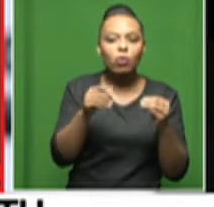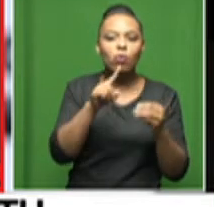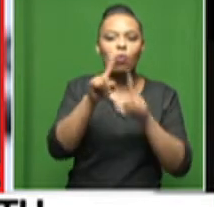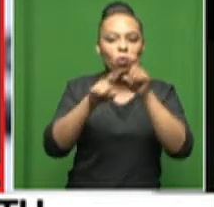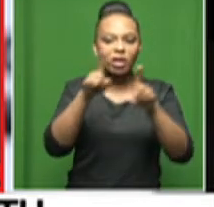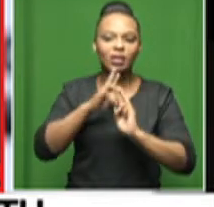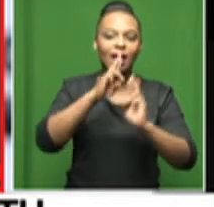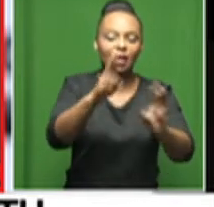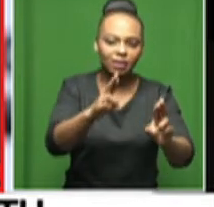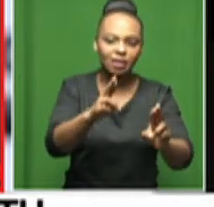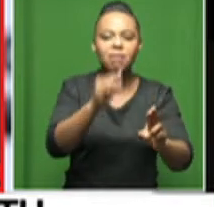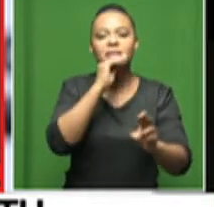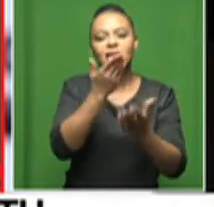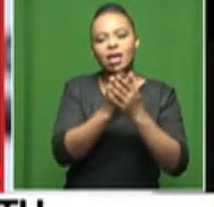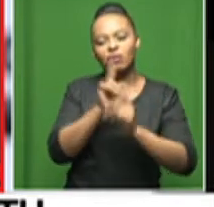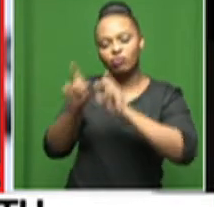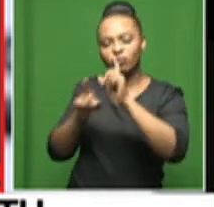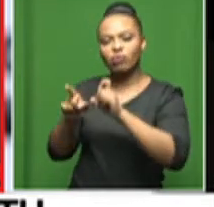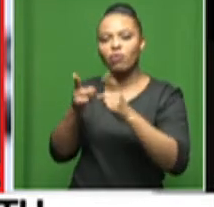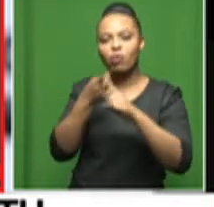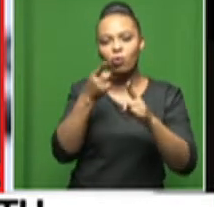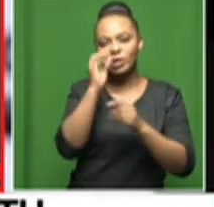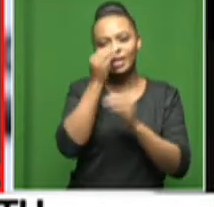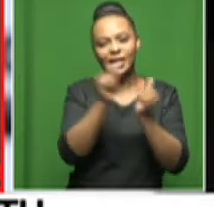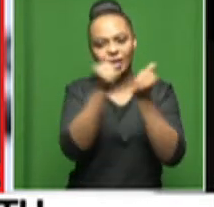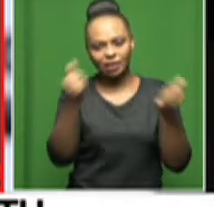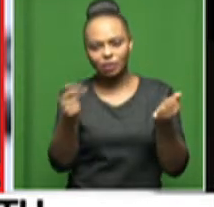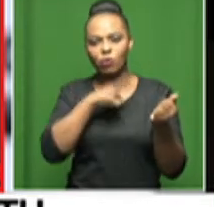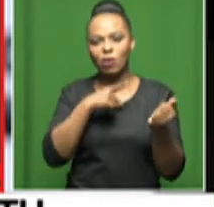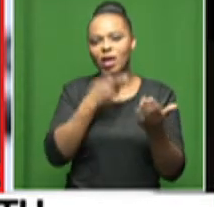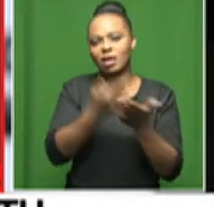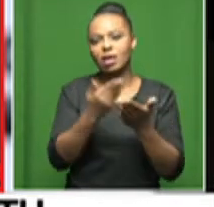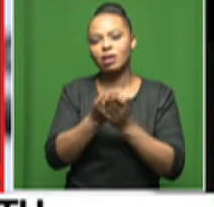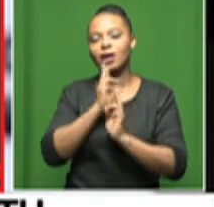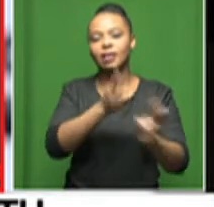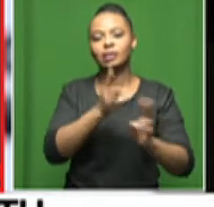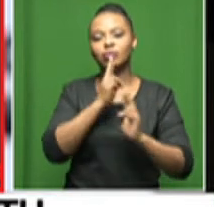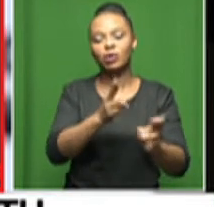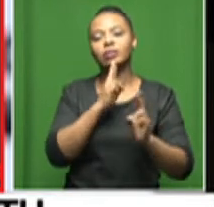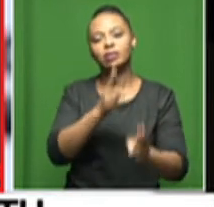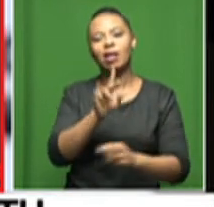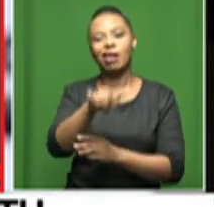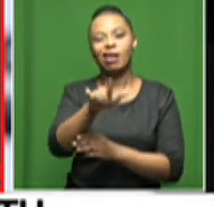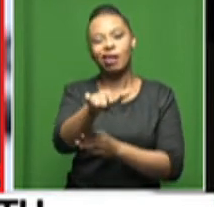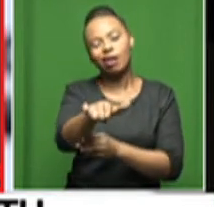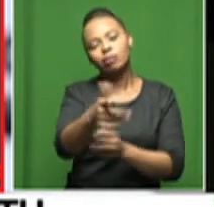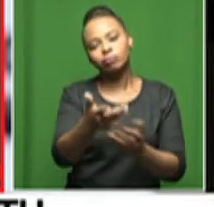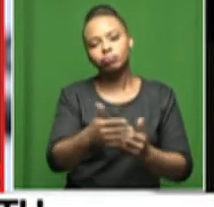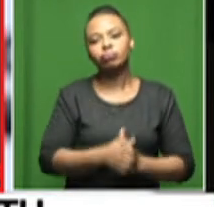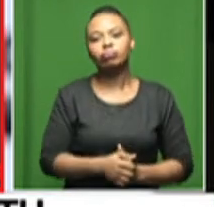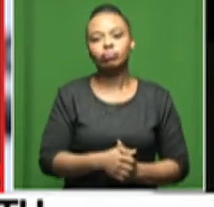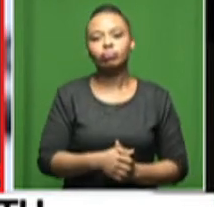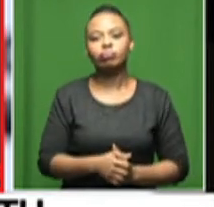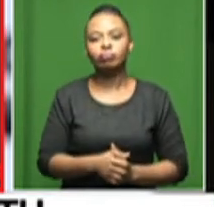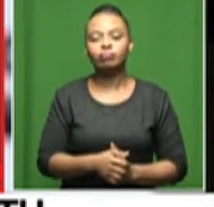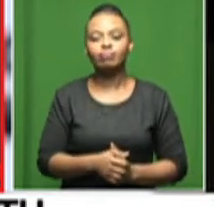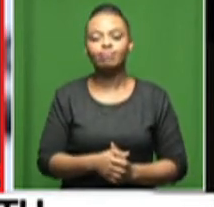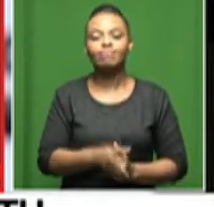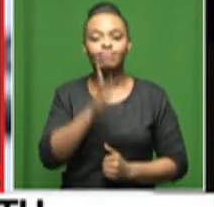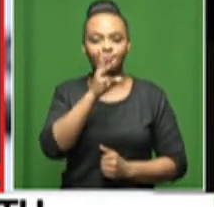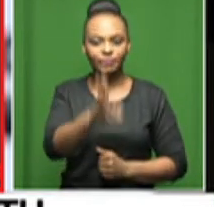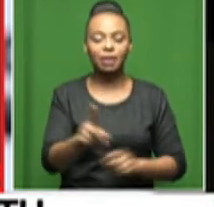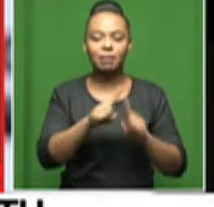still have to ask the scientists, particularly from journalists, to be able to get their responses at at a later stage.